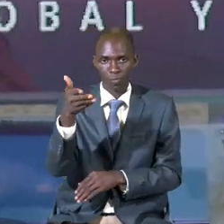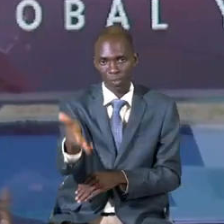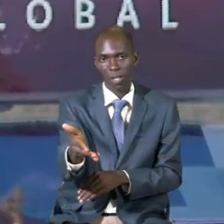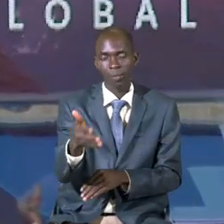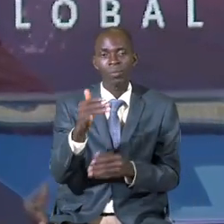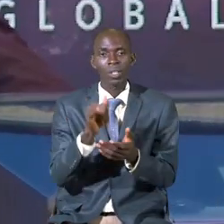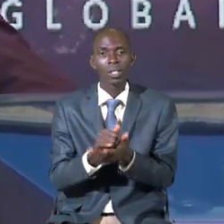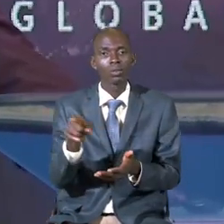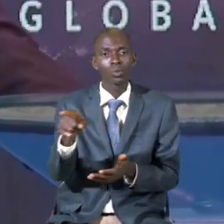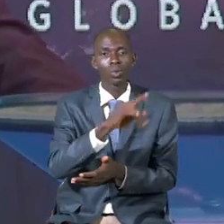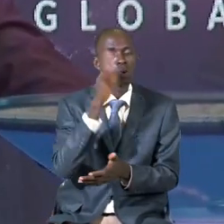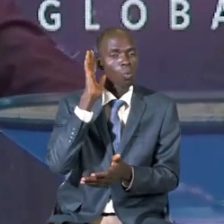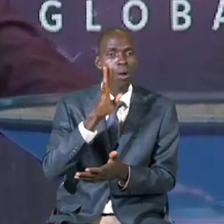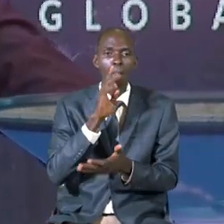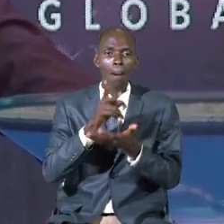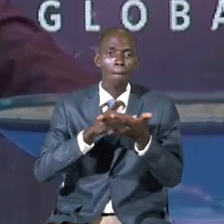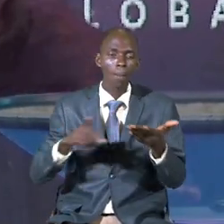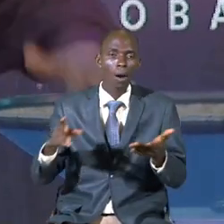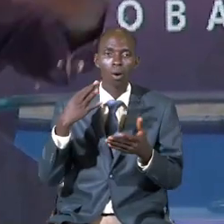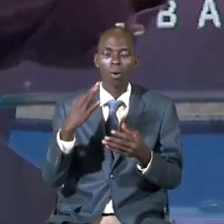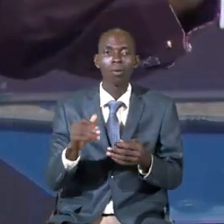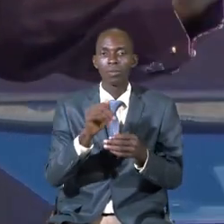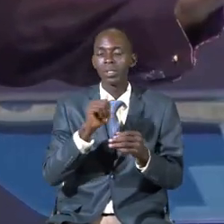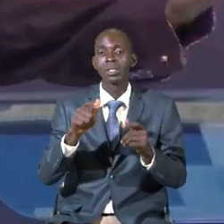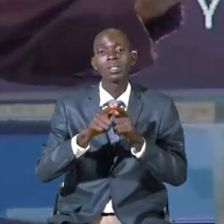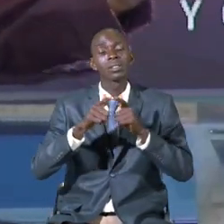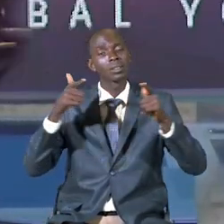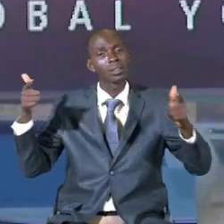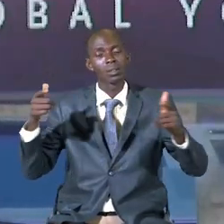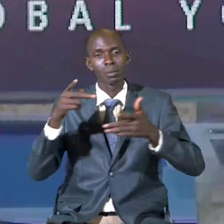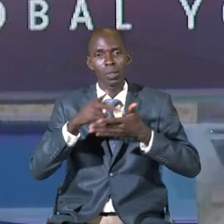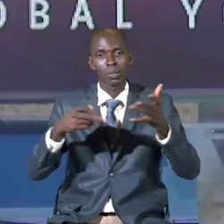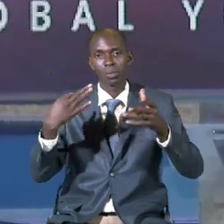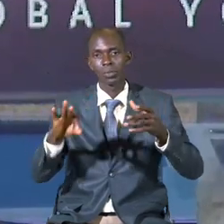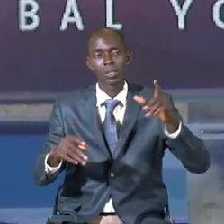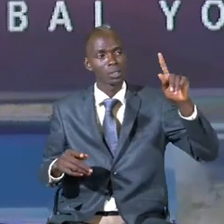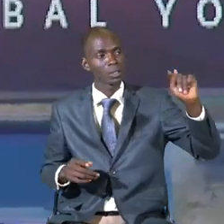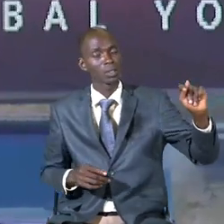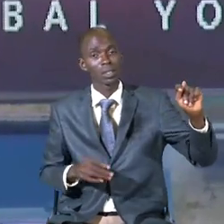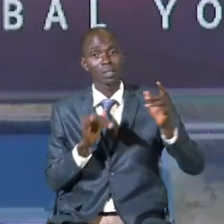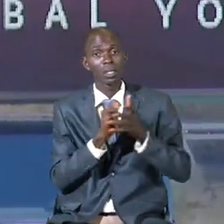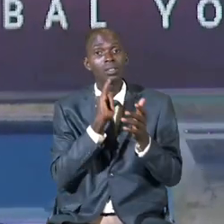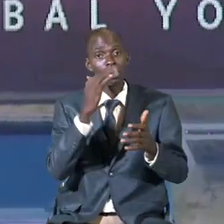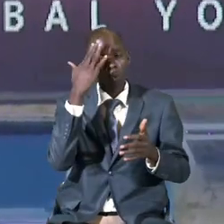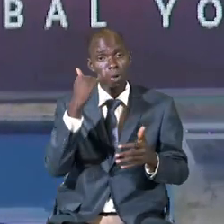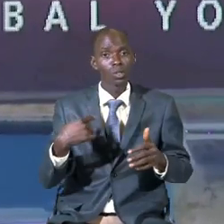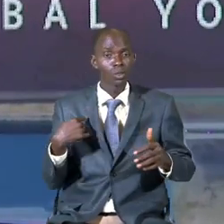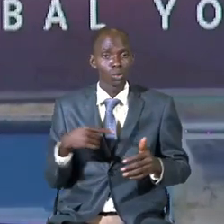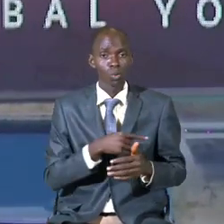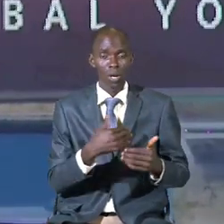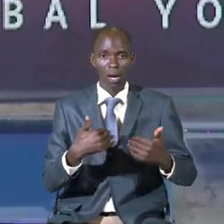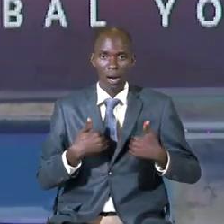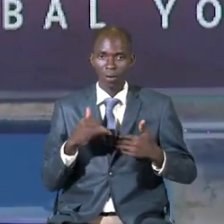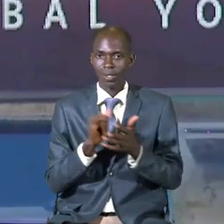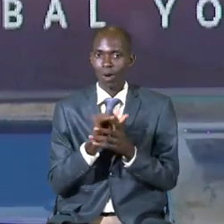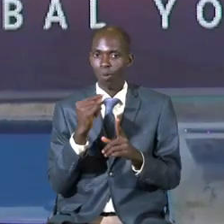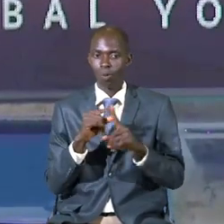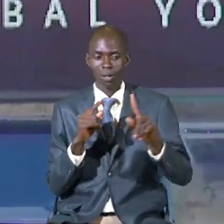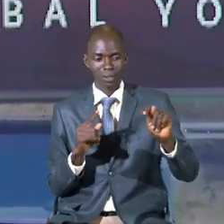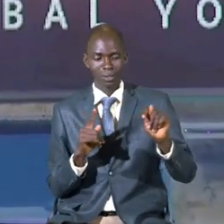part of an unconquerable team it takes a team that's what you have that work together together in